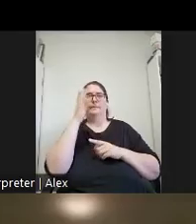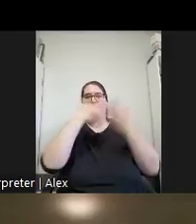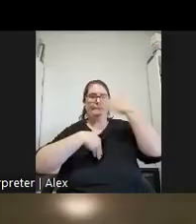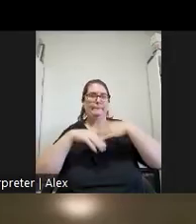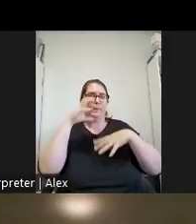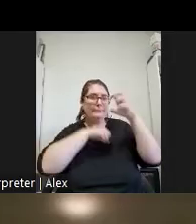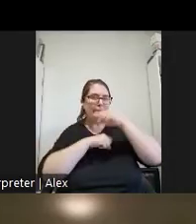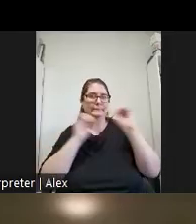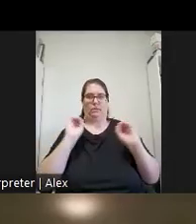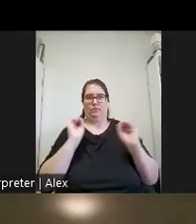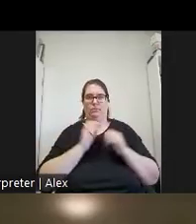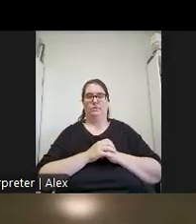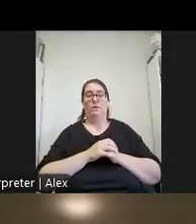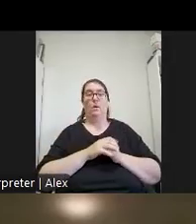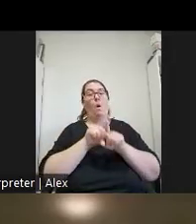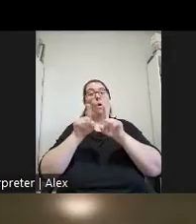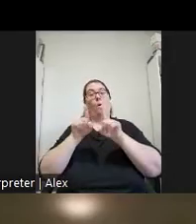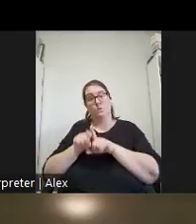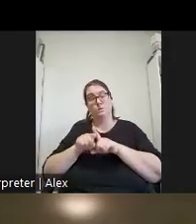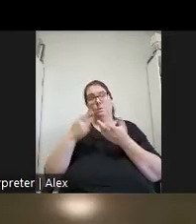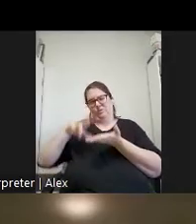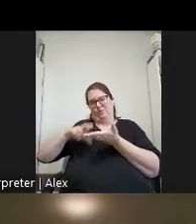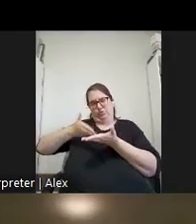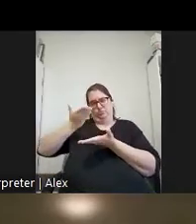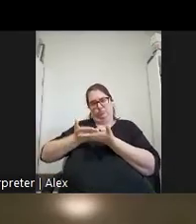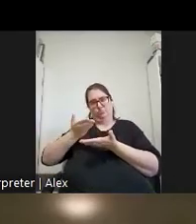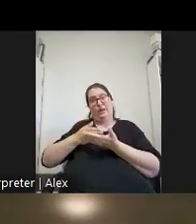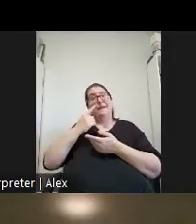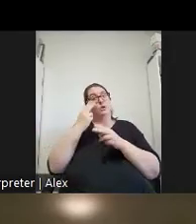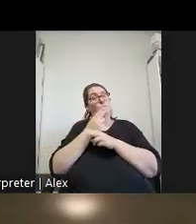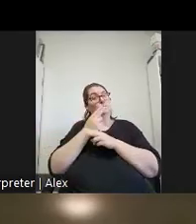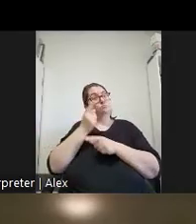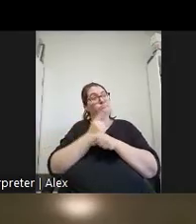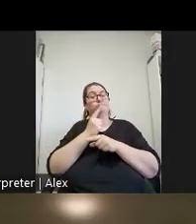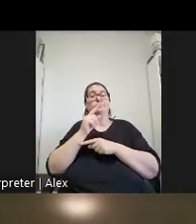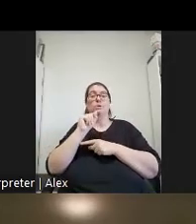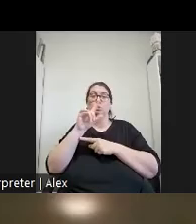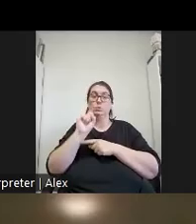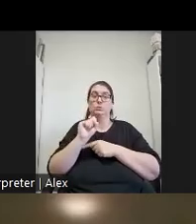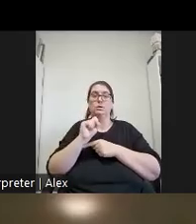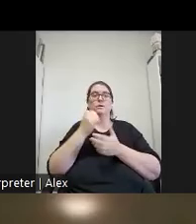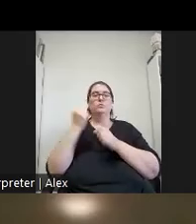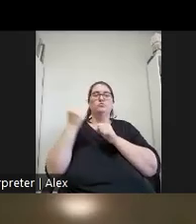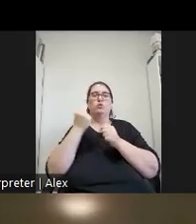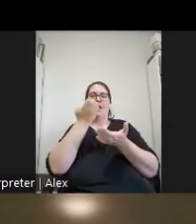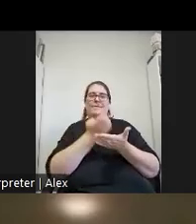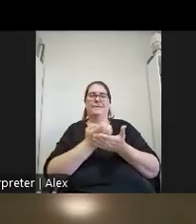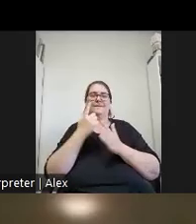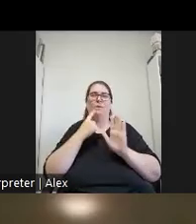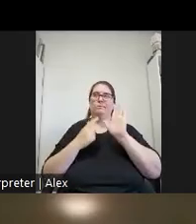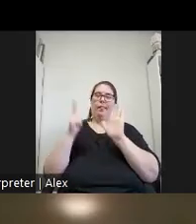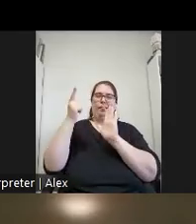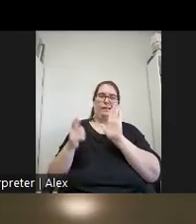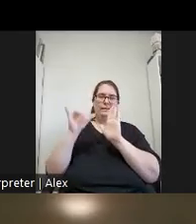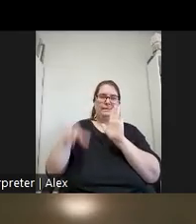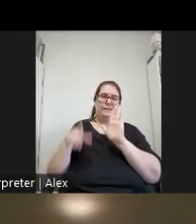risks. Also, according to our research, using validated tools can actually provide stronger evidence in the legal system, which can